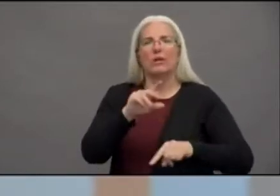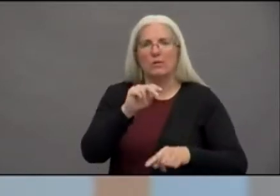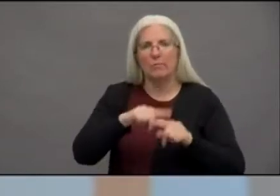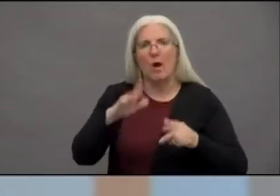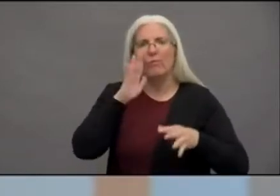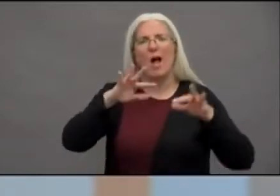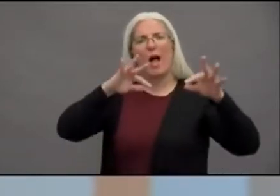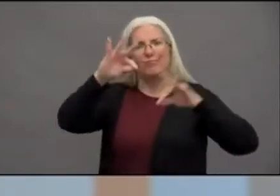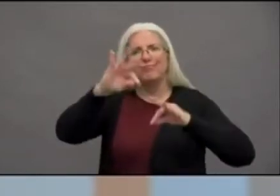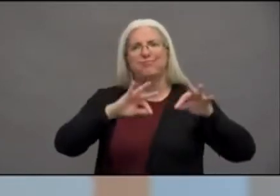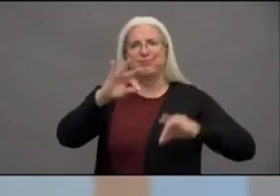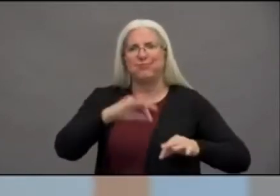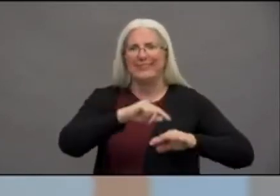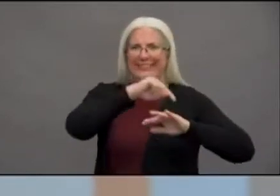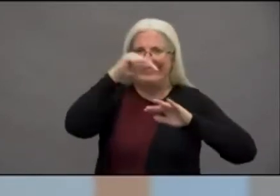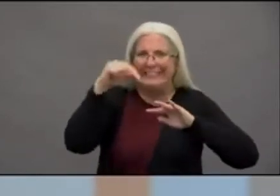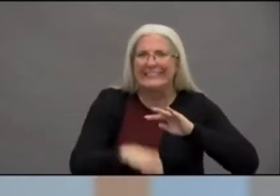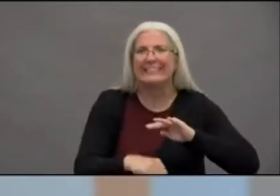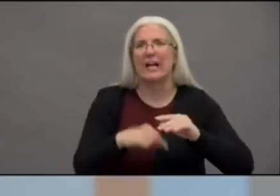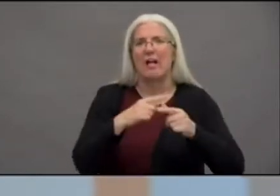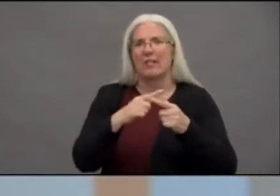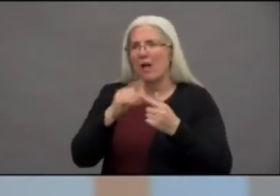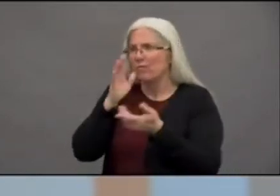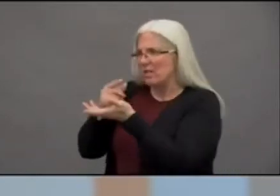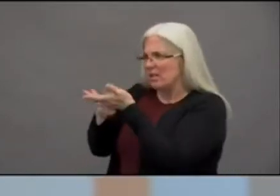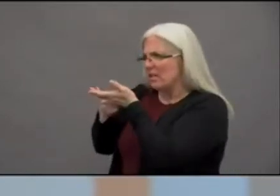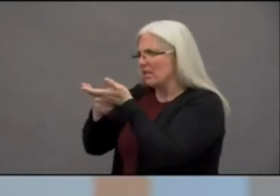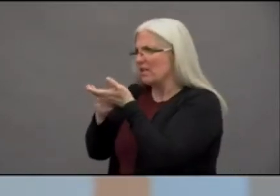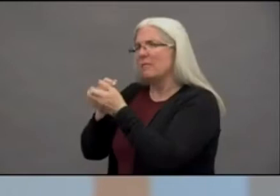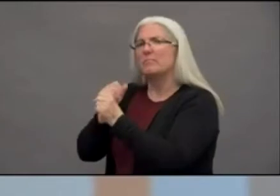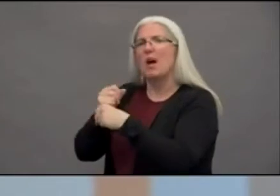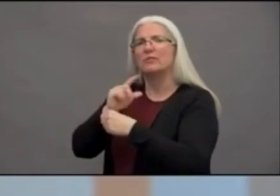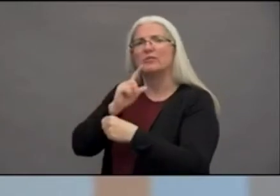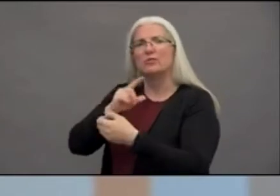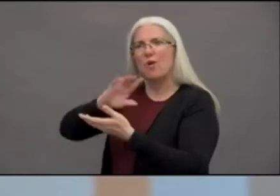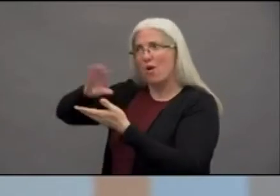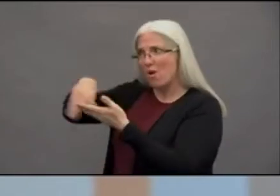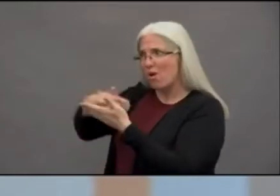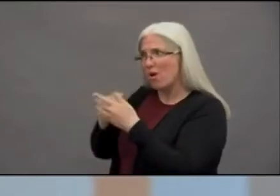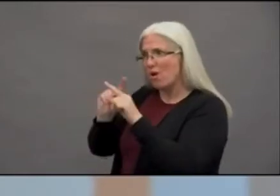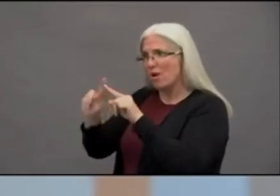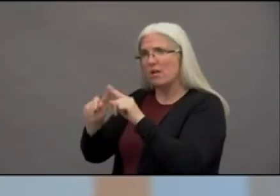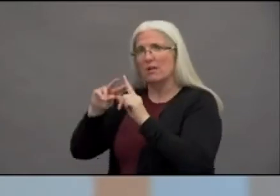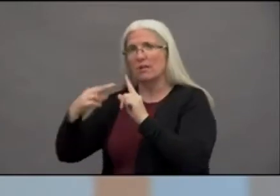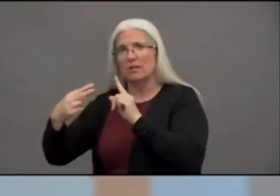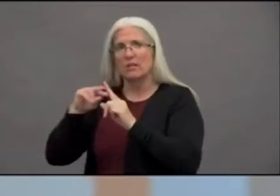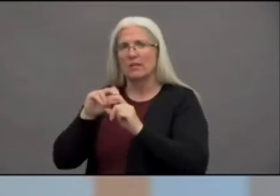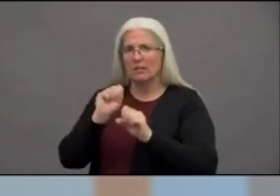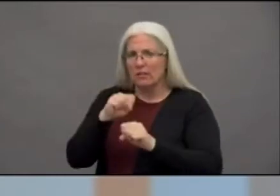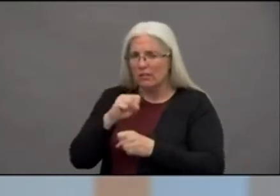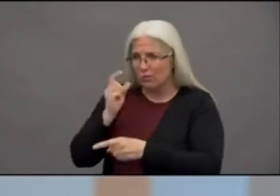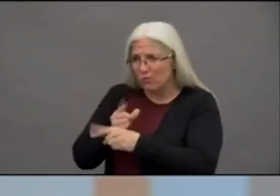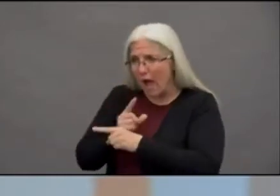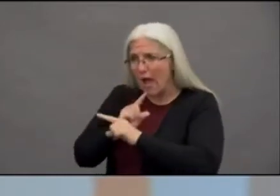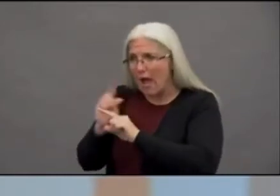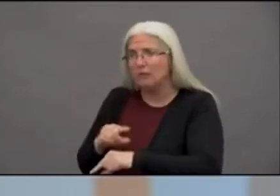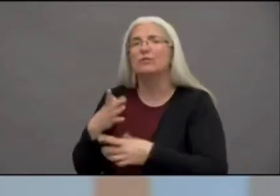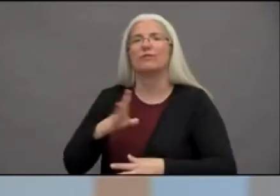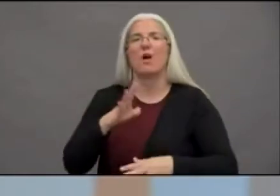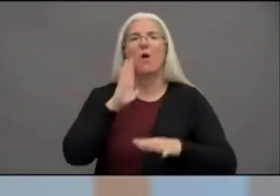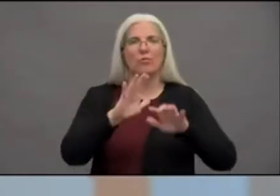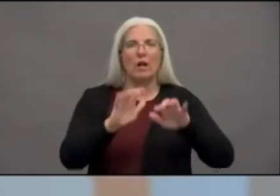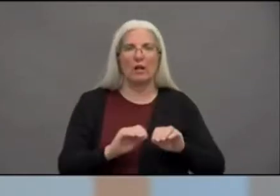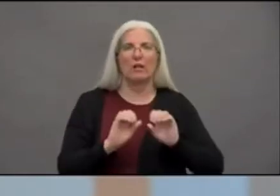then consult with the public health department, with the branches, to make sure that we arrive at the right answer for those who are sending in the